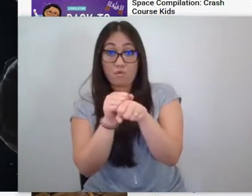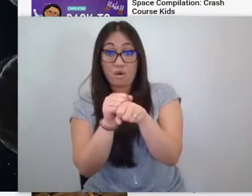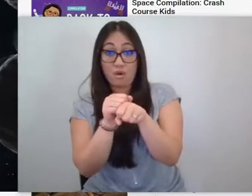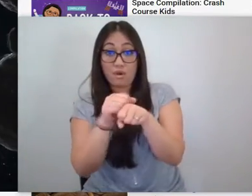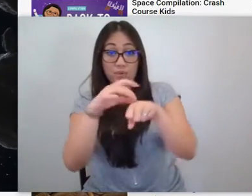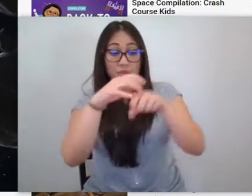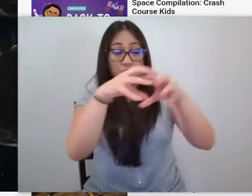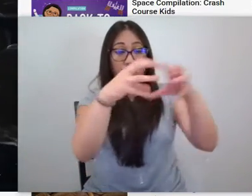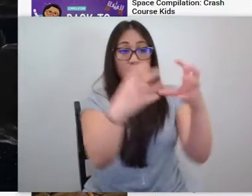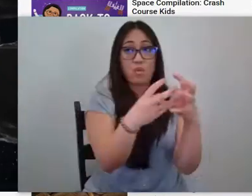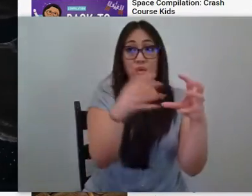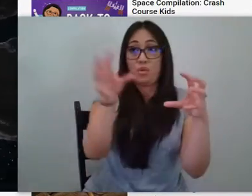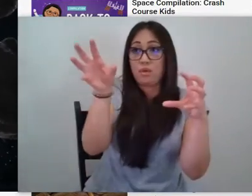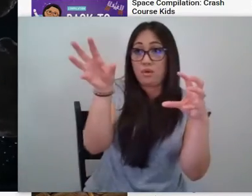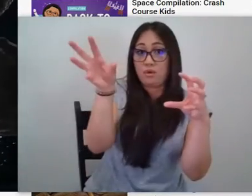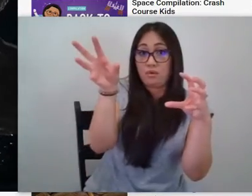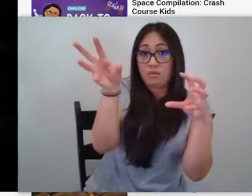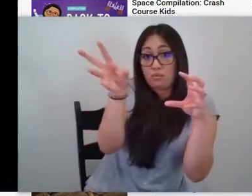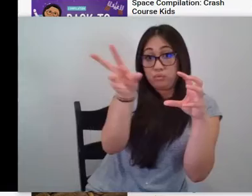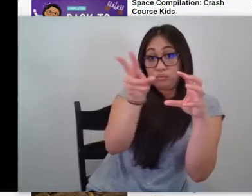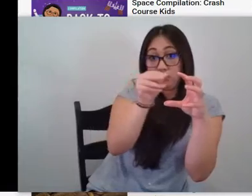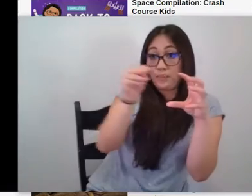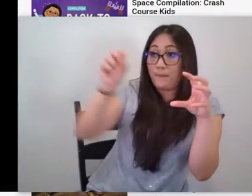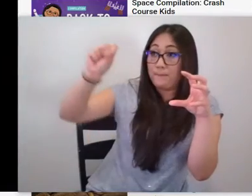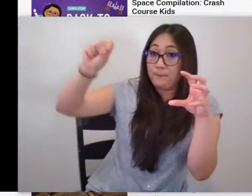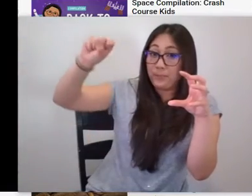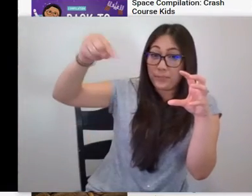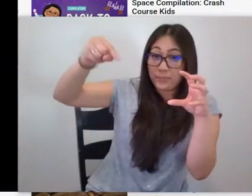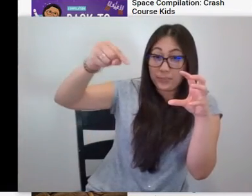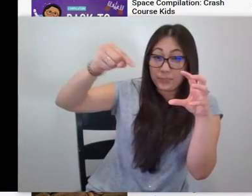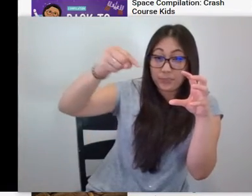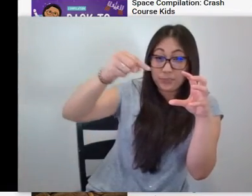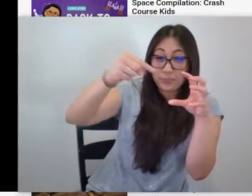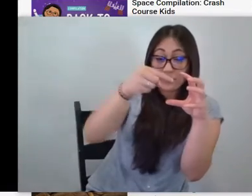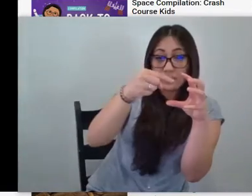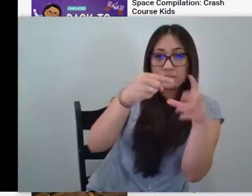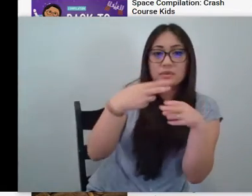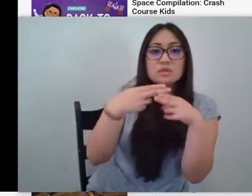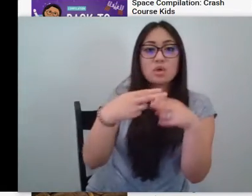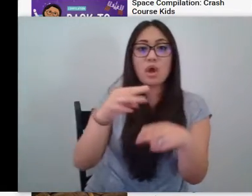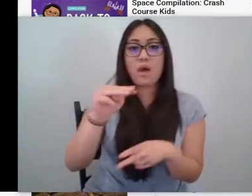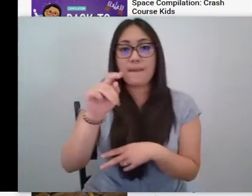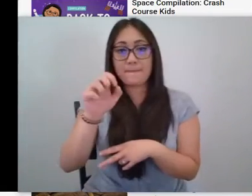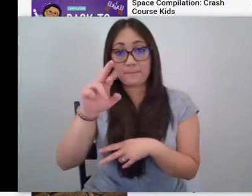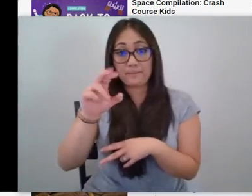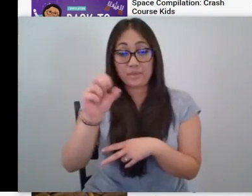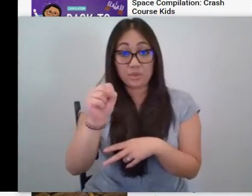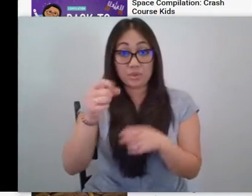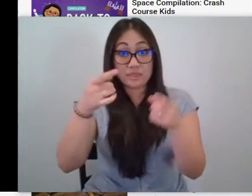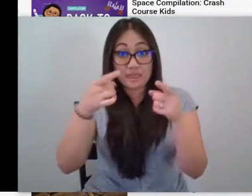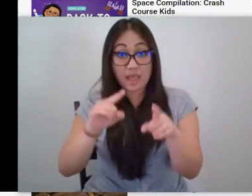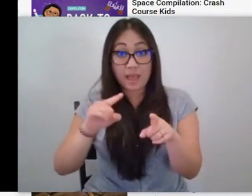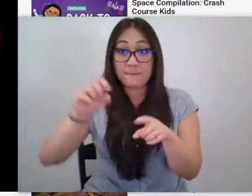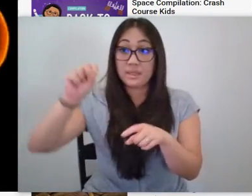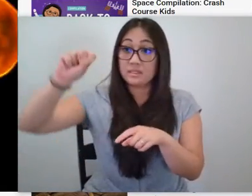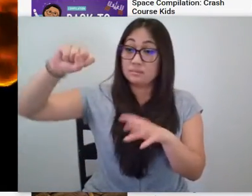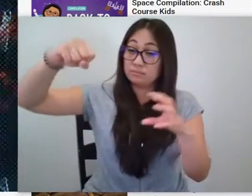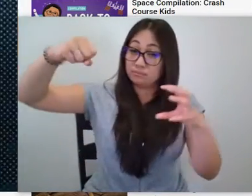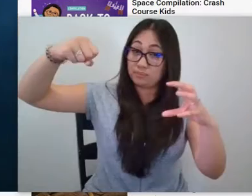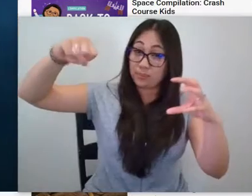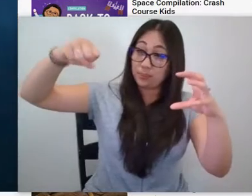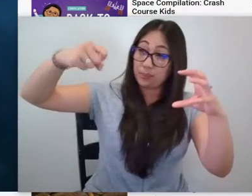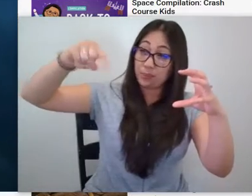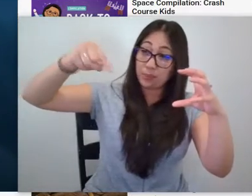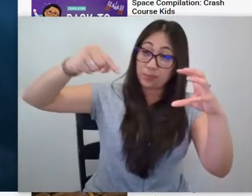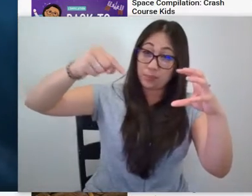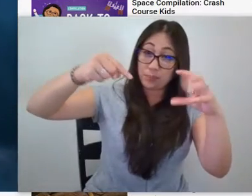atmosphere, they are called meteors. The meteor heats up and burns, which makes them red hot. If